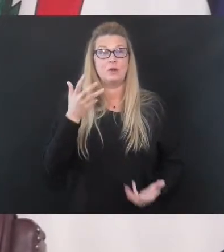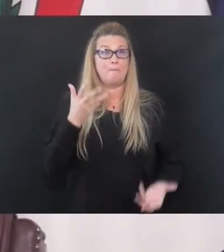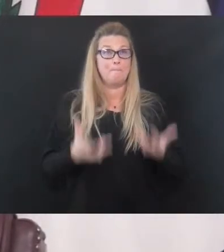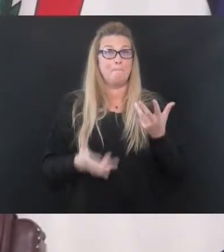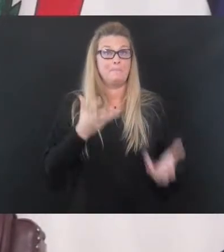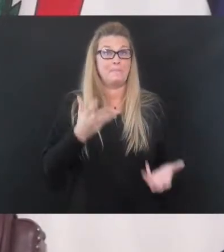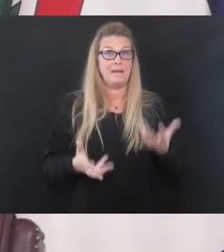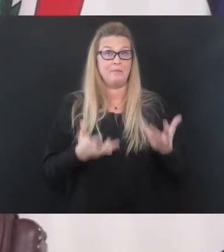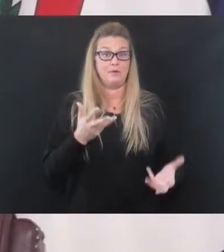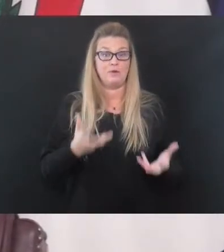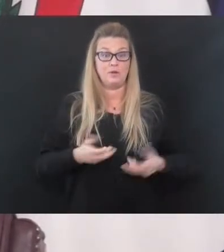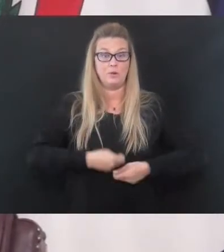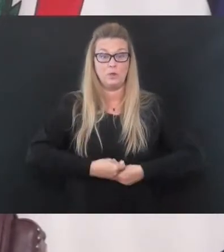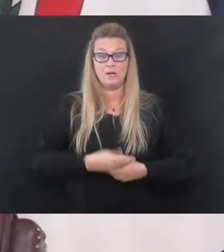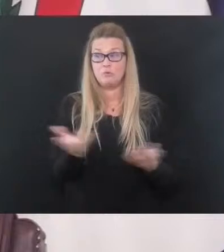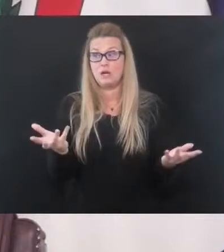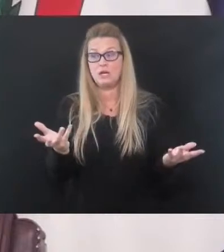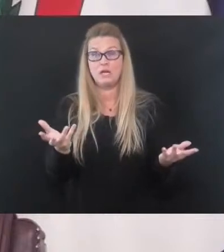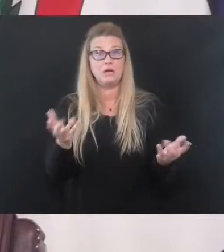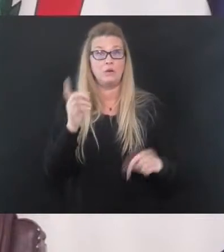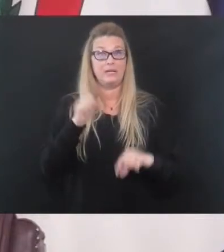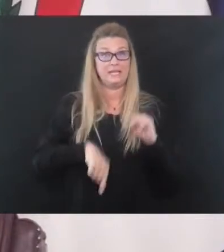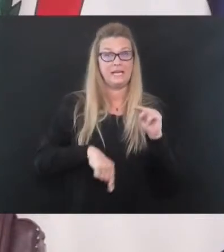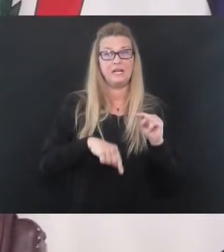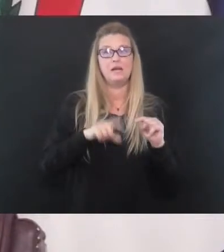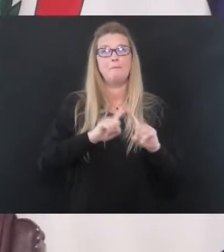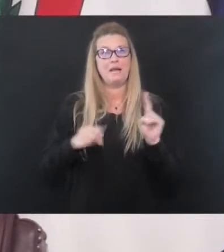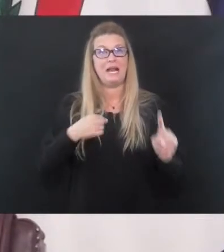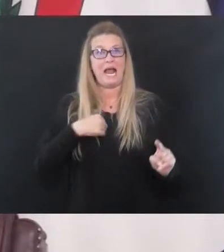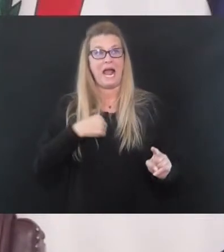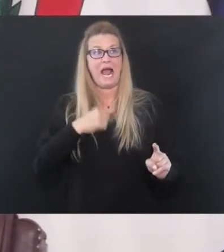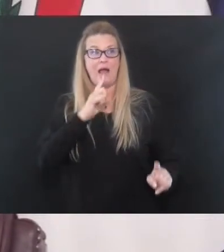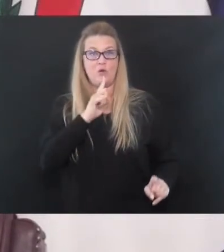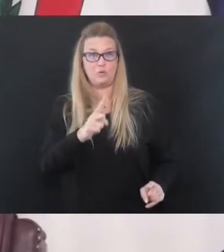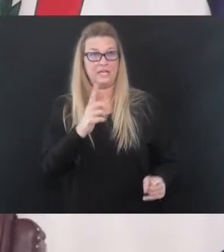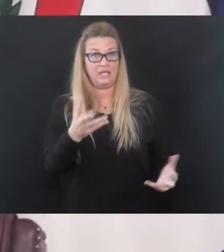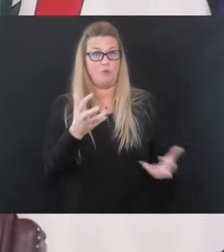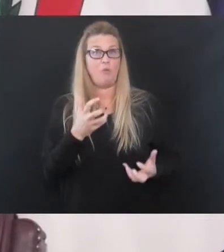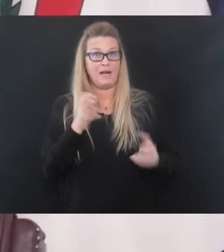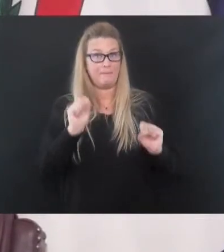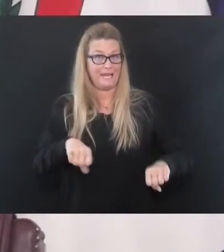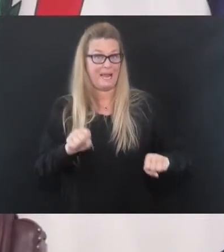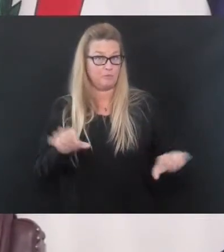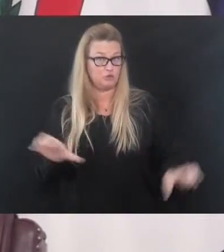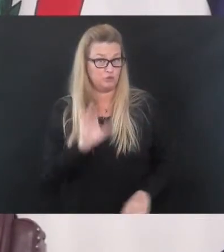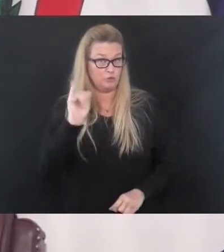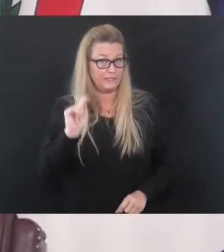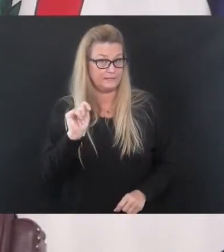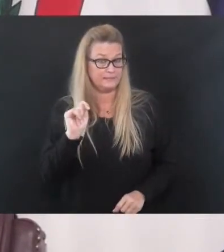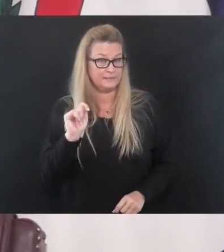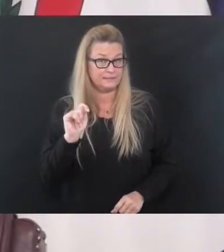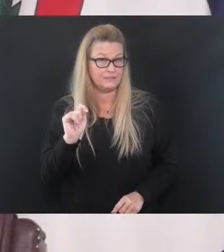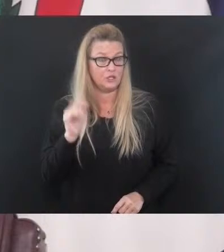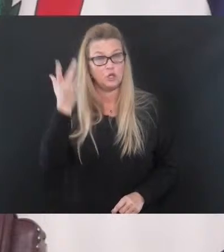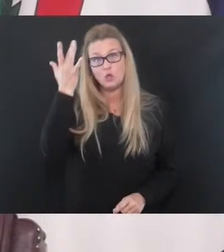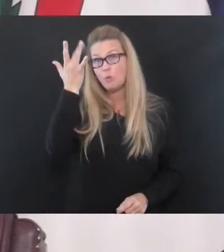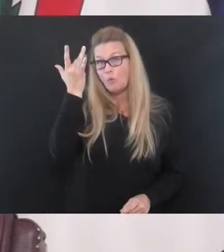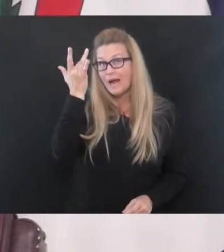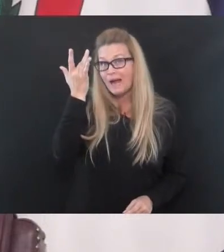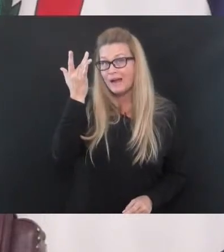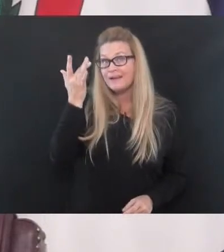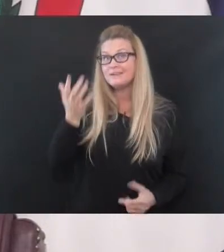won't be able to give everybody savings bonds, but I would really like to see us be able to do that. And the reason I'd like